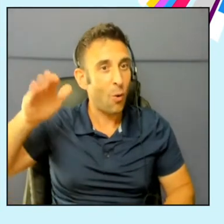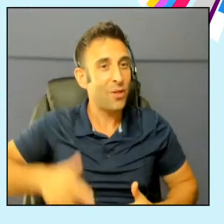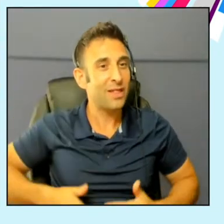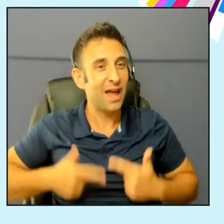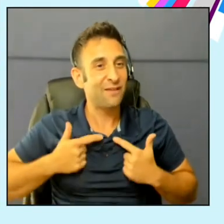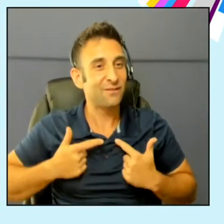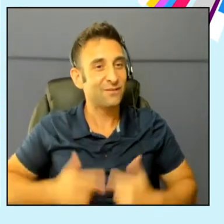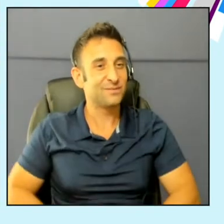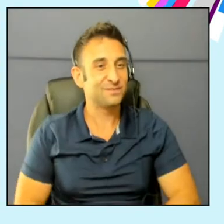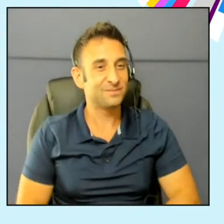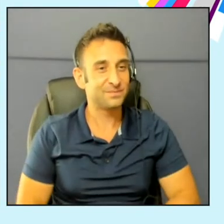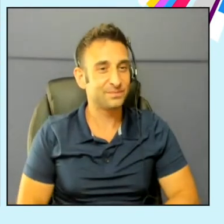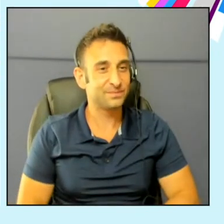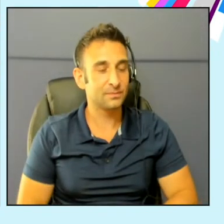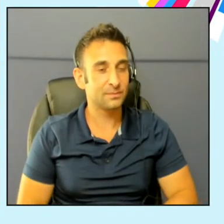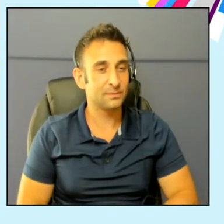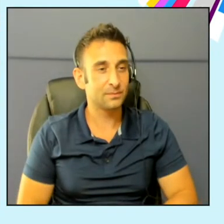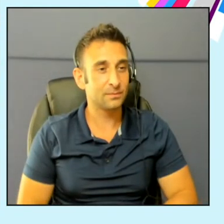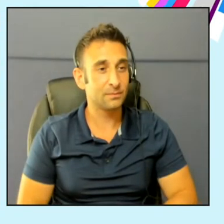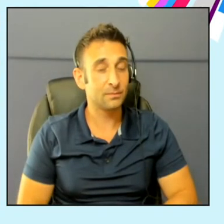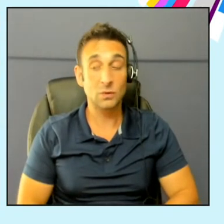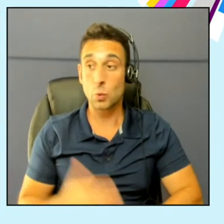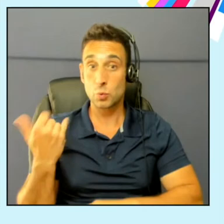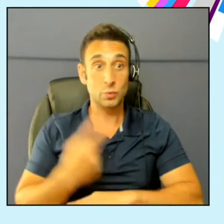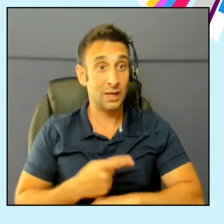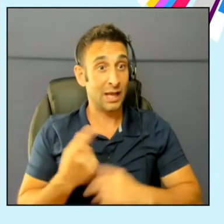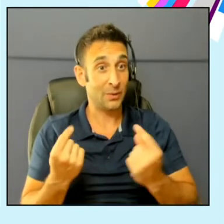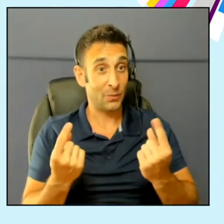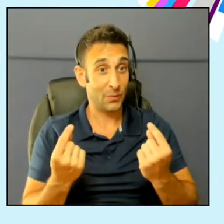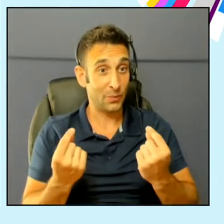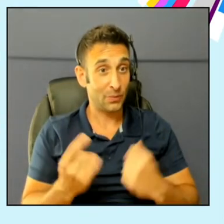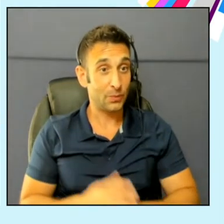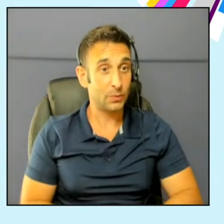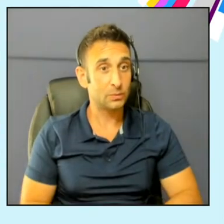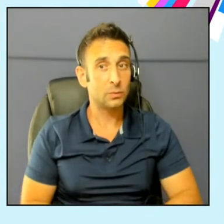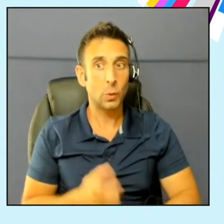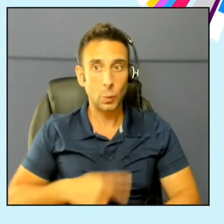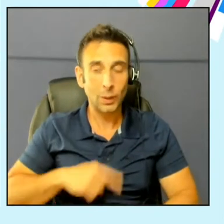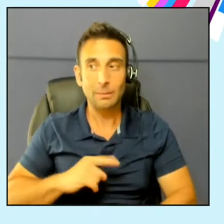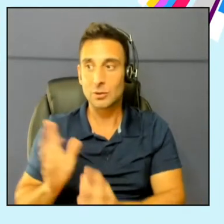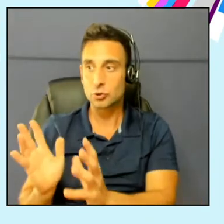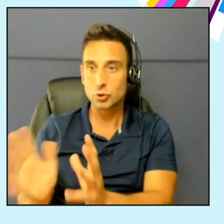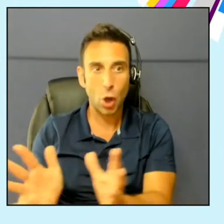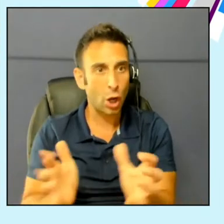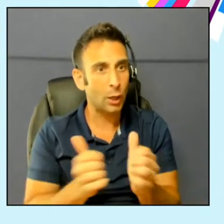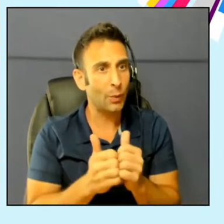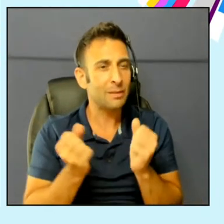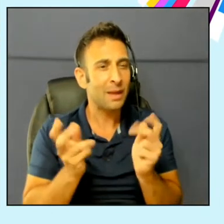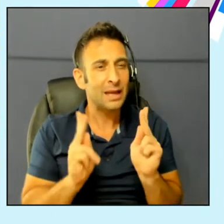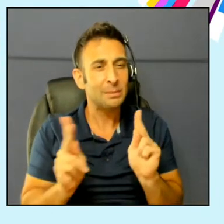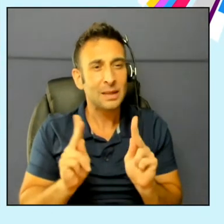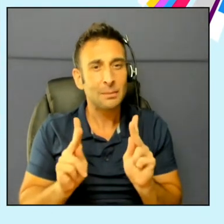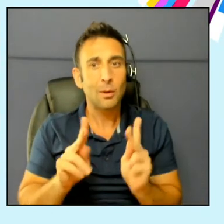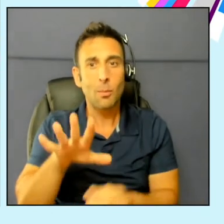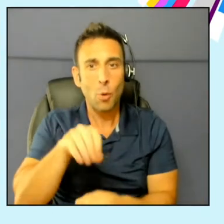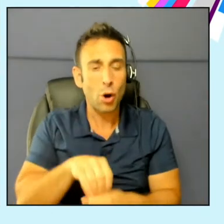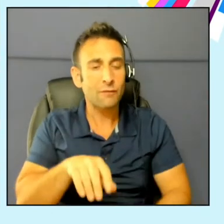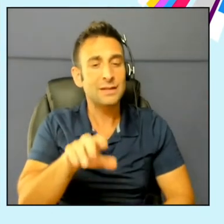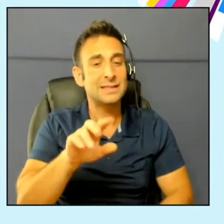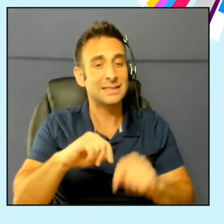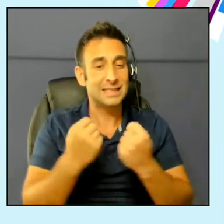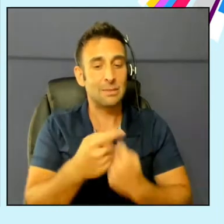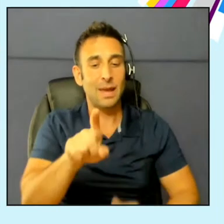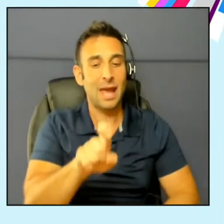So today, what we wanted to do is, we've been talking to tons and tons of people who are part of, you know, Team Xbox LGBTQIA plus,